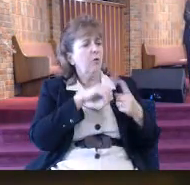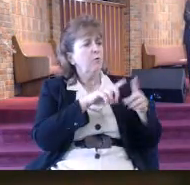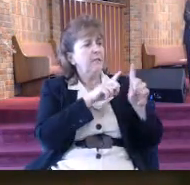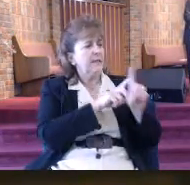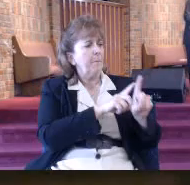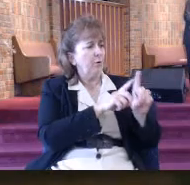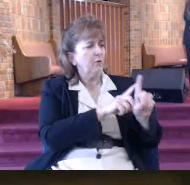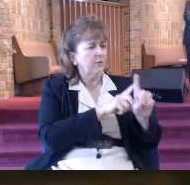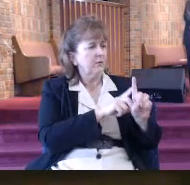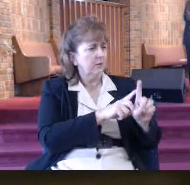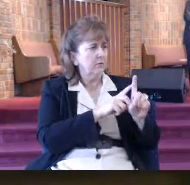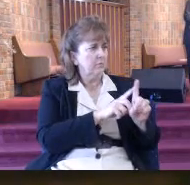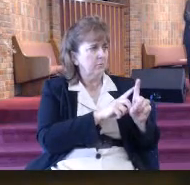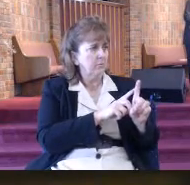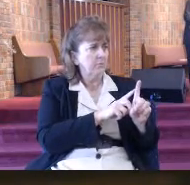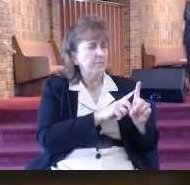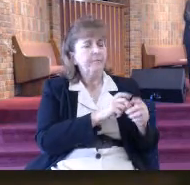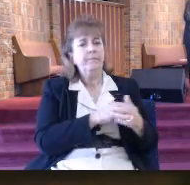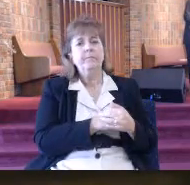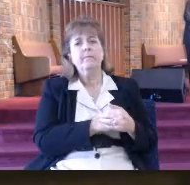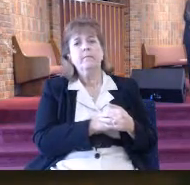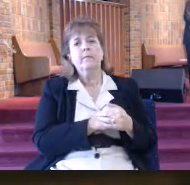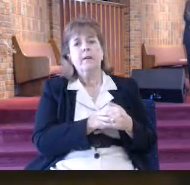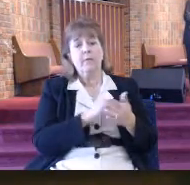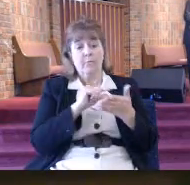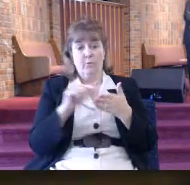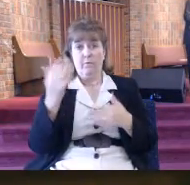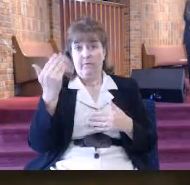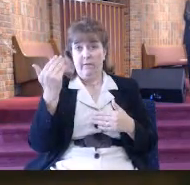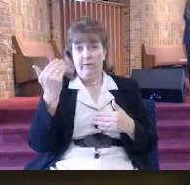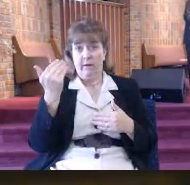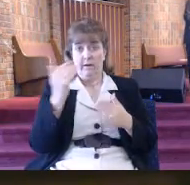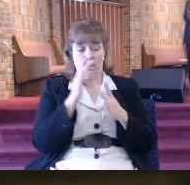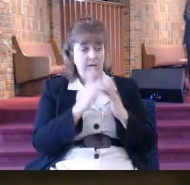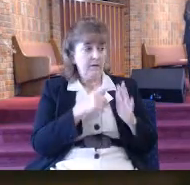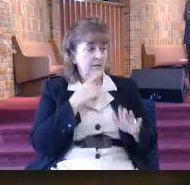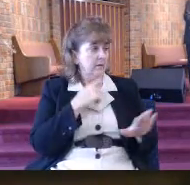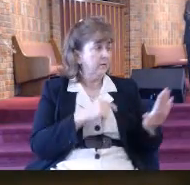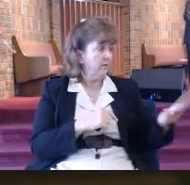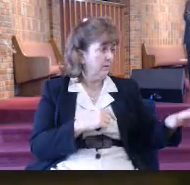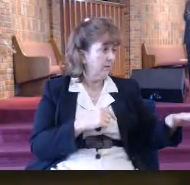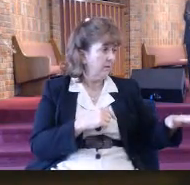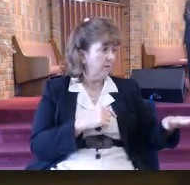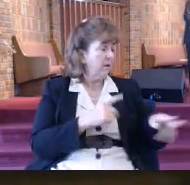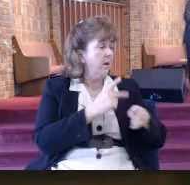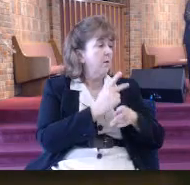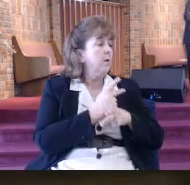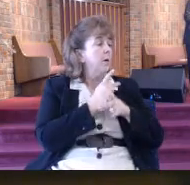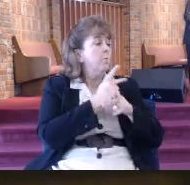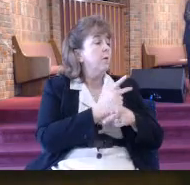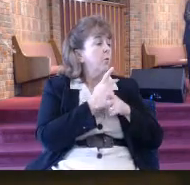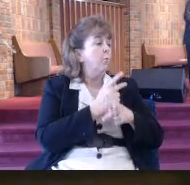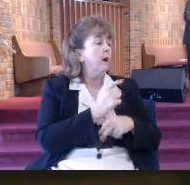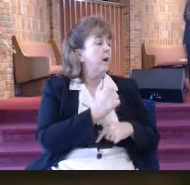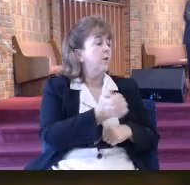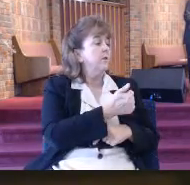And he tells them, in verse 15, "Take heed and beware of covetousness.